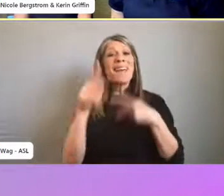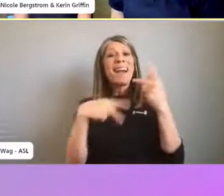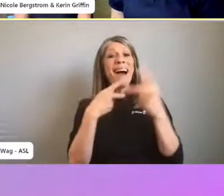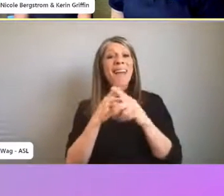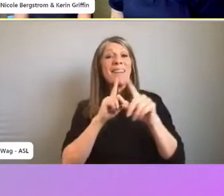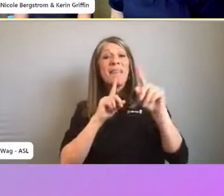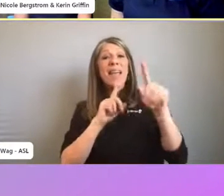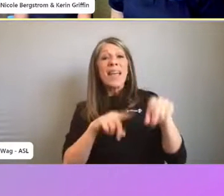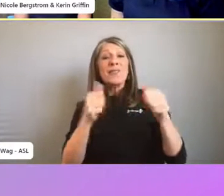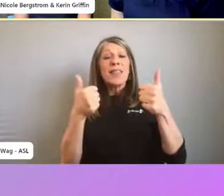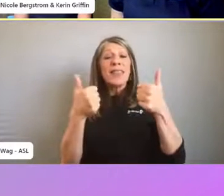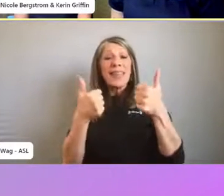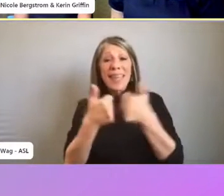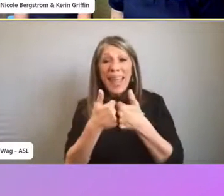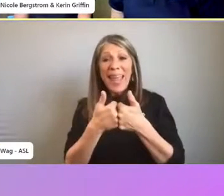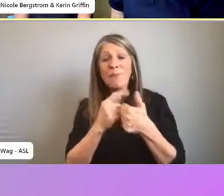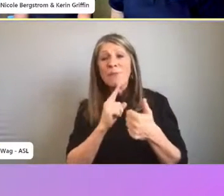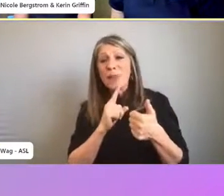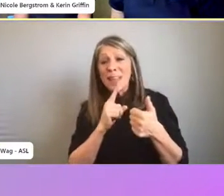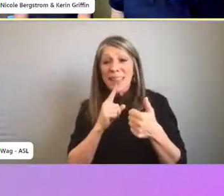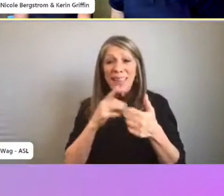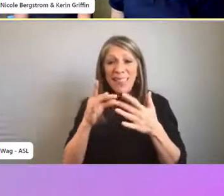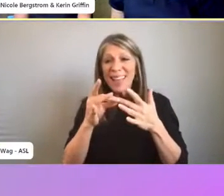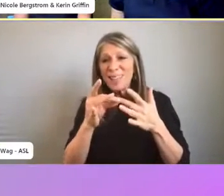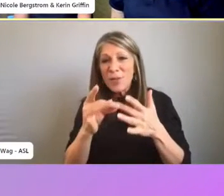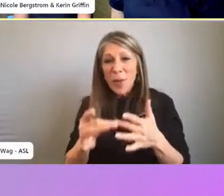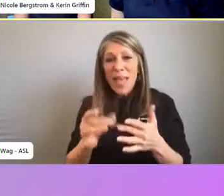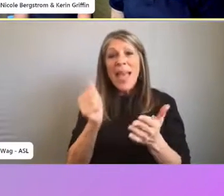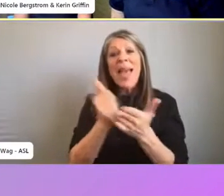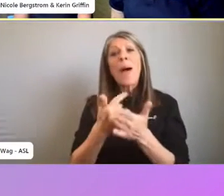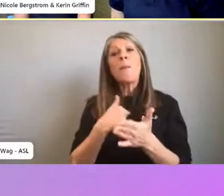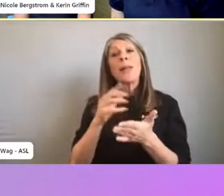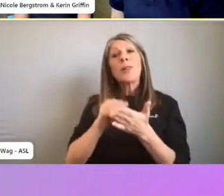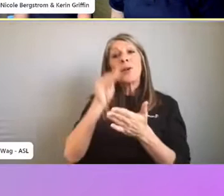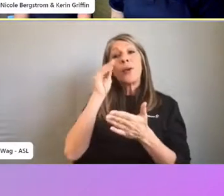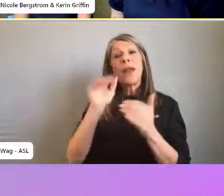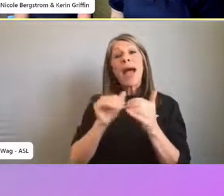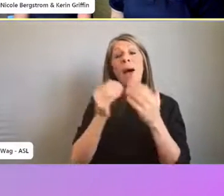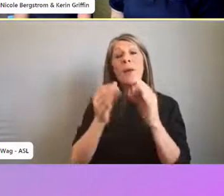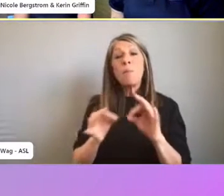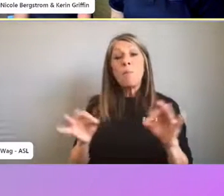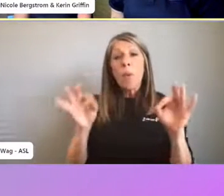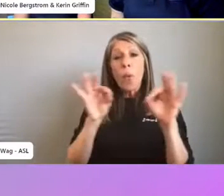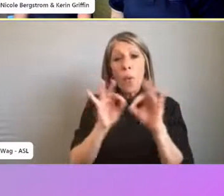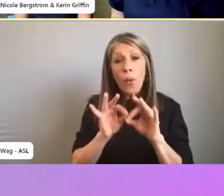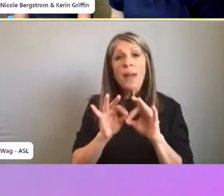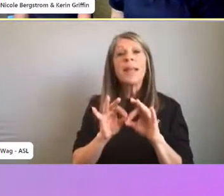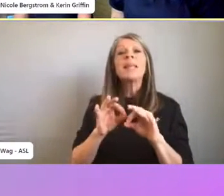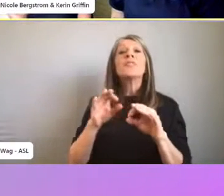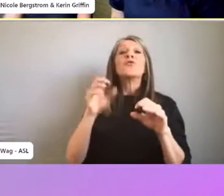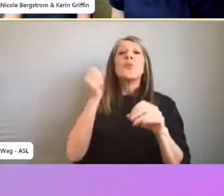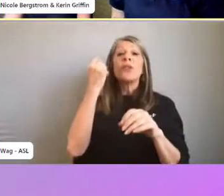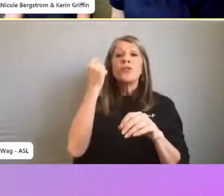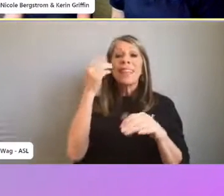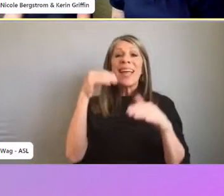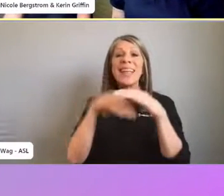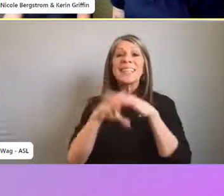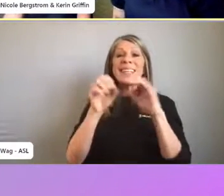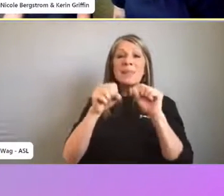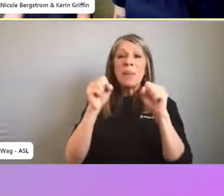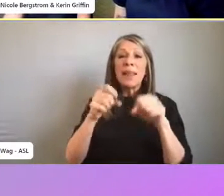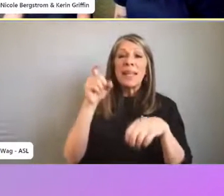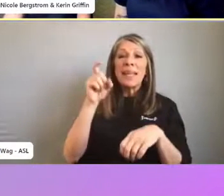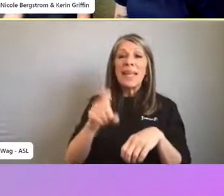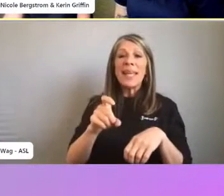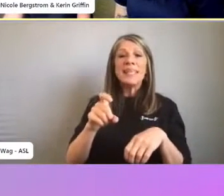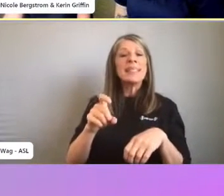the game pulled out. It really helped me learn how important it is to understand the accessibility needs. The game was a huge benefit